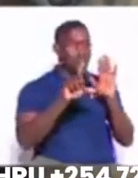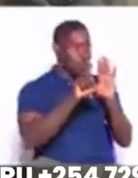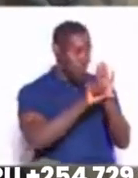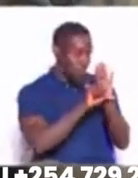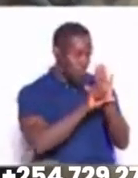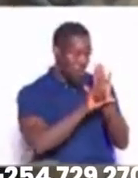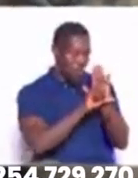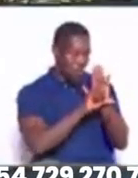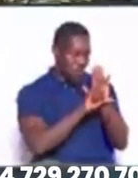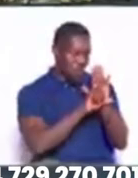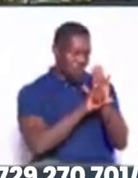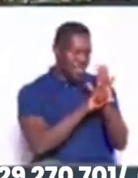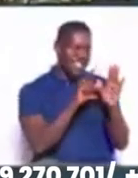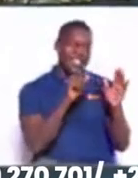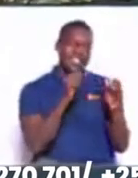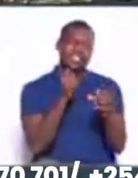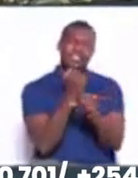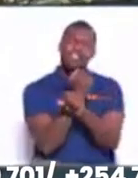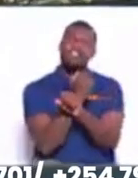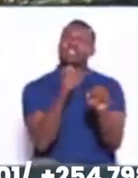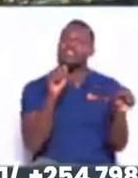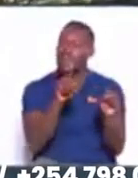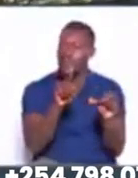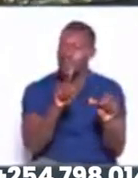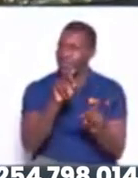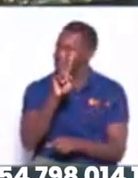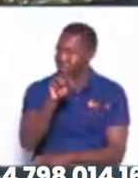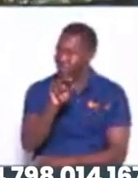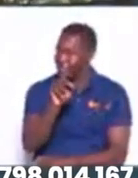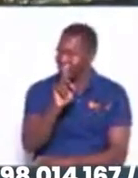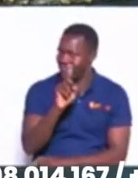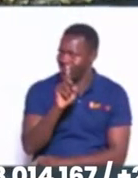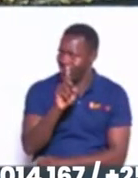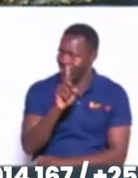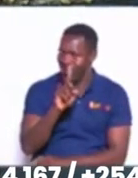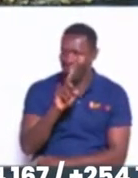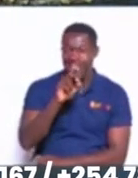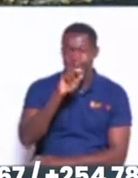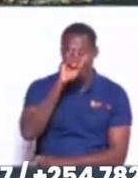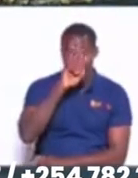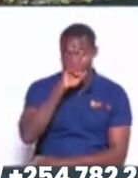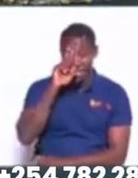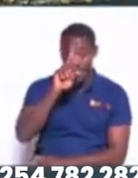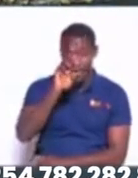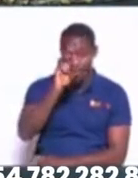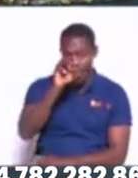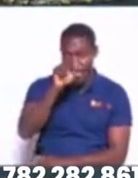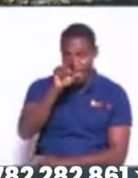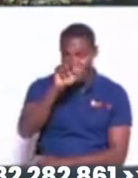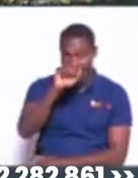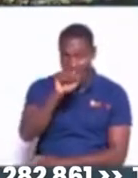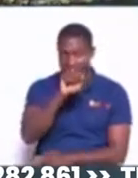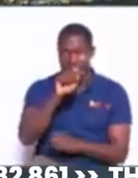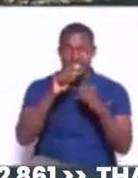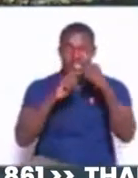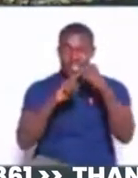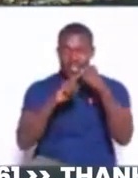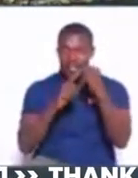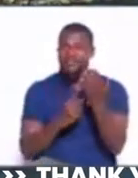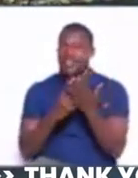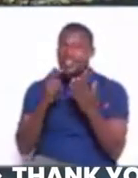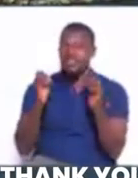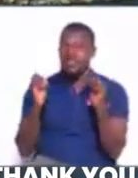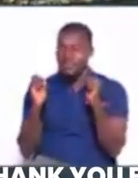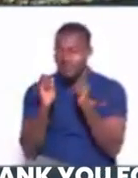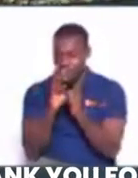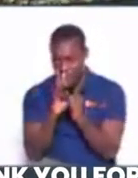us. Grace is. Notice what the Bible says. Romans 6, verse 14. You're not under the law, not under the law method of